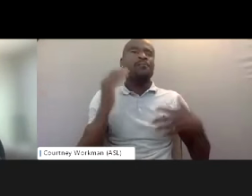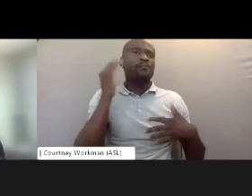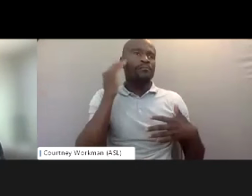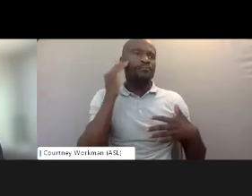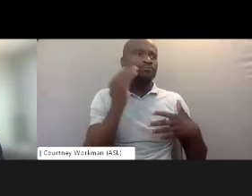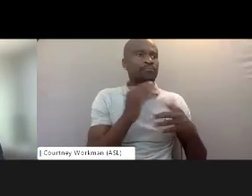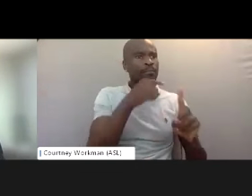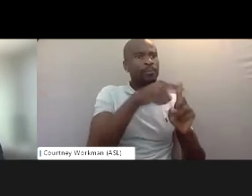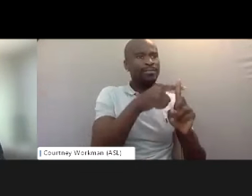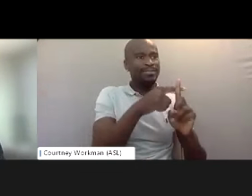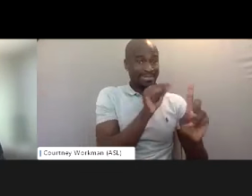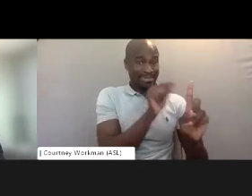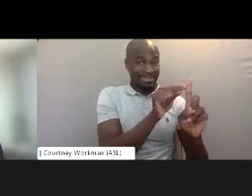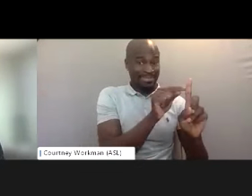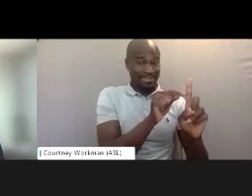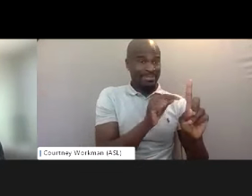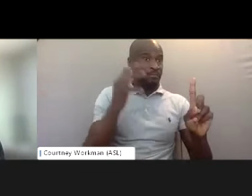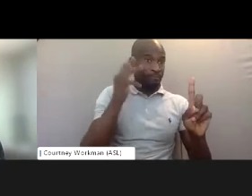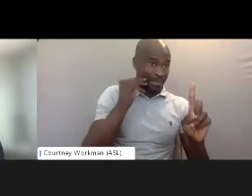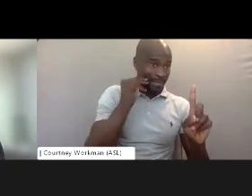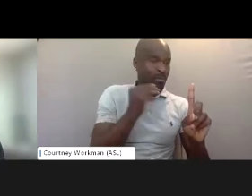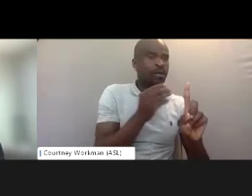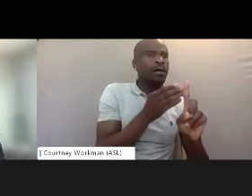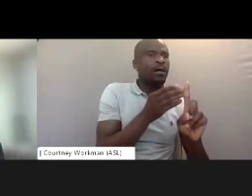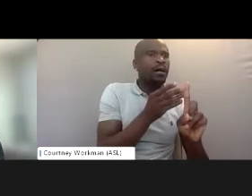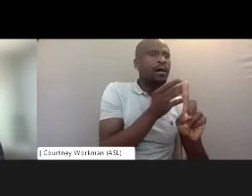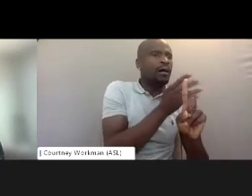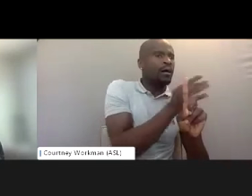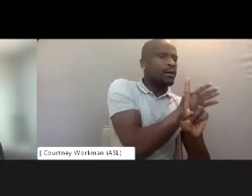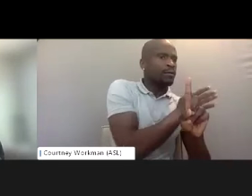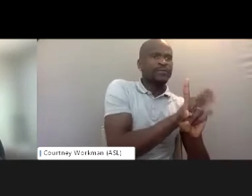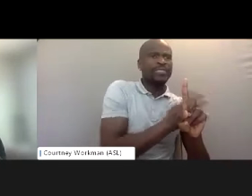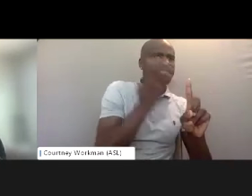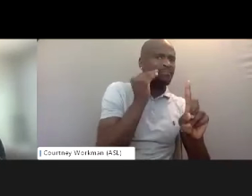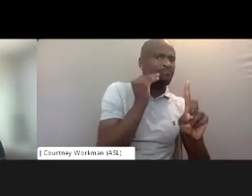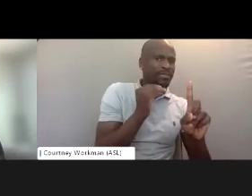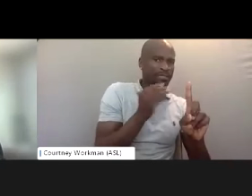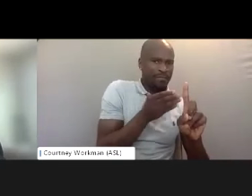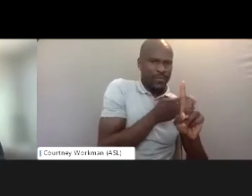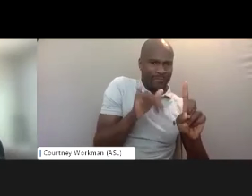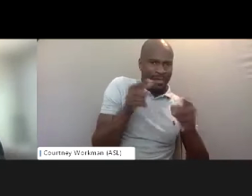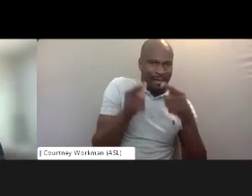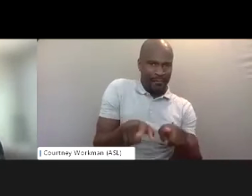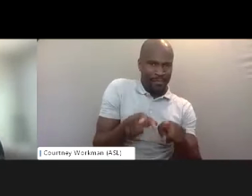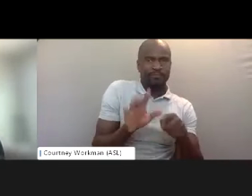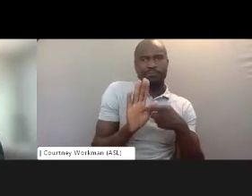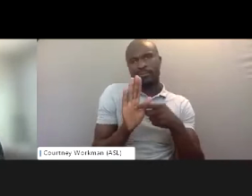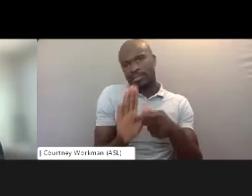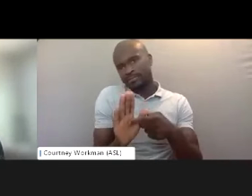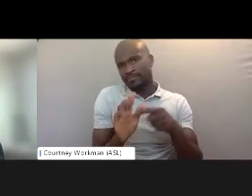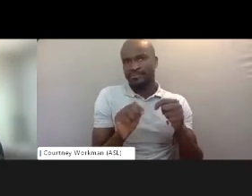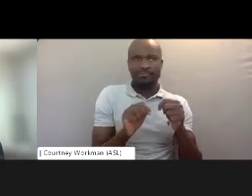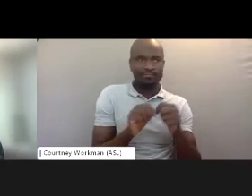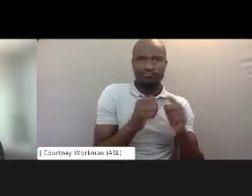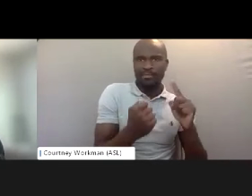prior. So we looked at their prior physical or sexual assault, their social support, like I said, their PTSD and